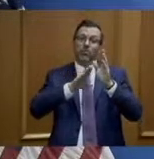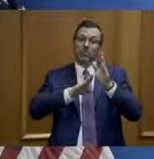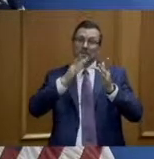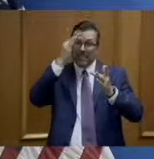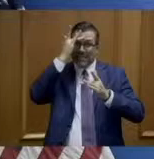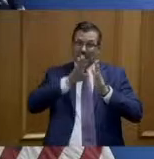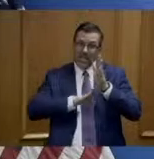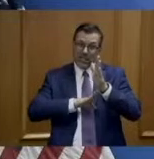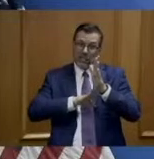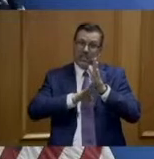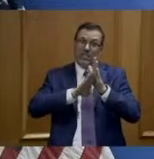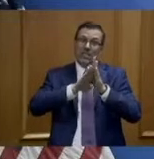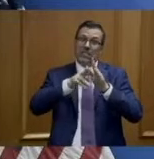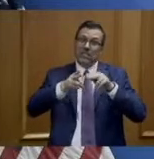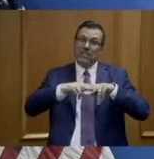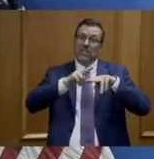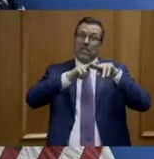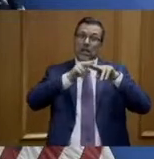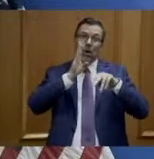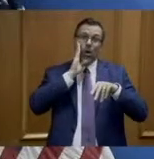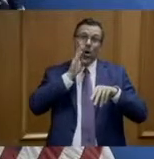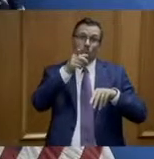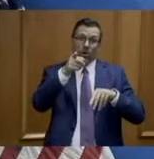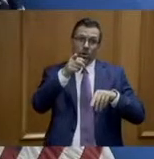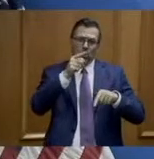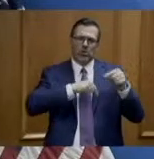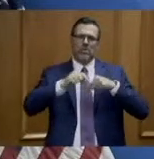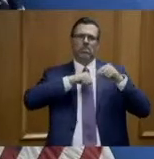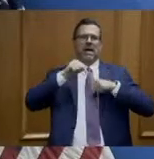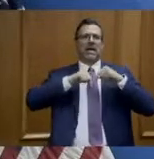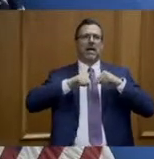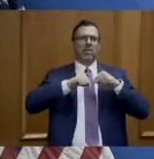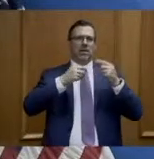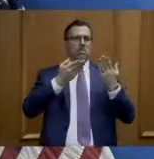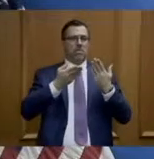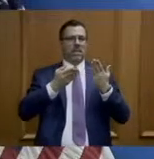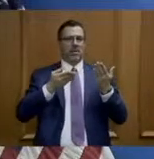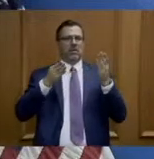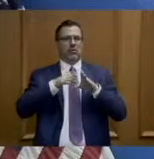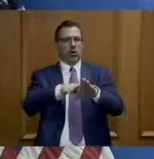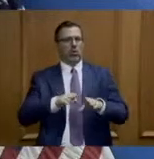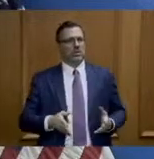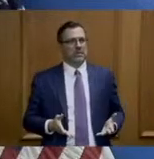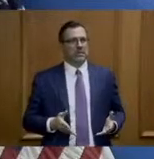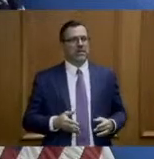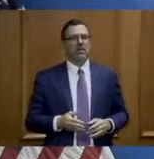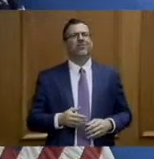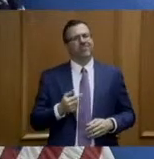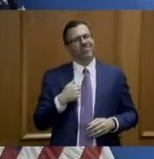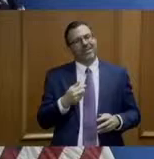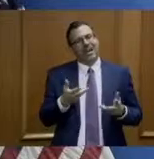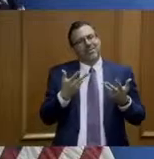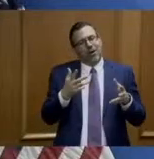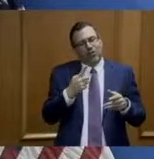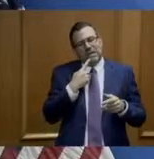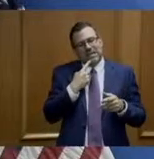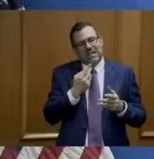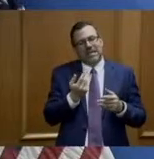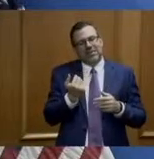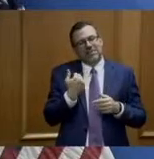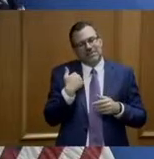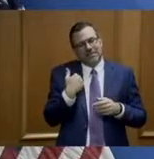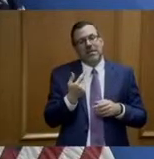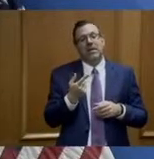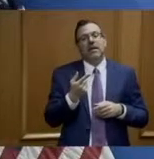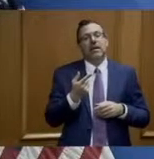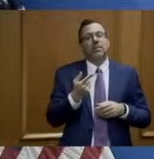some of the reopenings that have been announced? You know, I think I've said all along that nothing's ever off the table, but I also have said